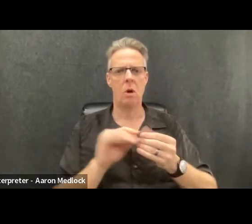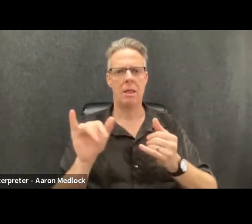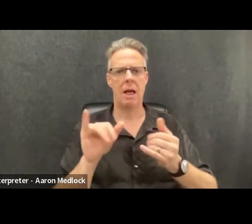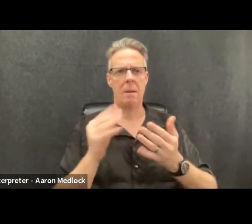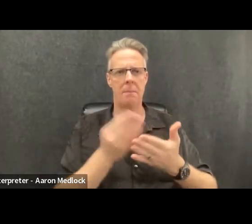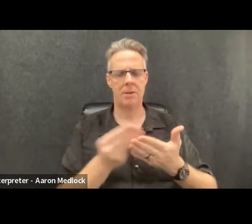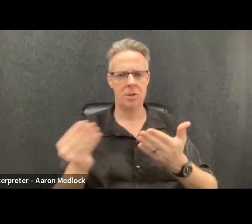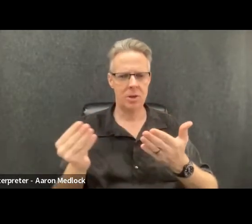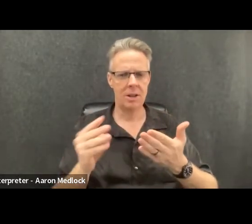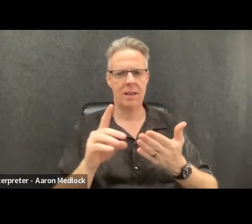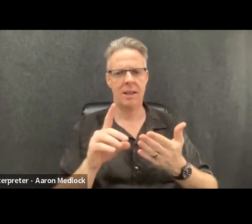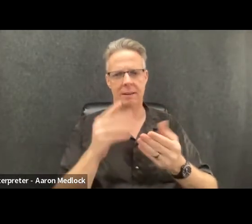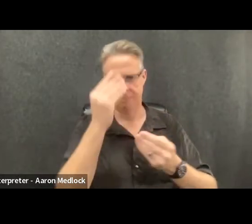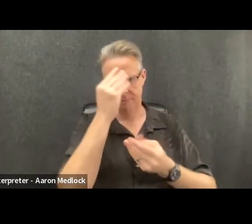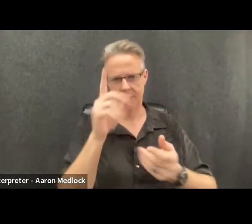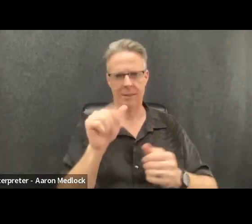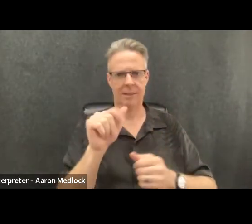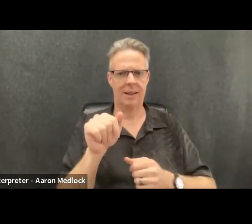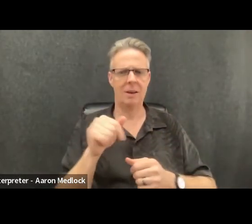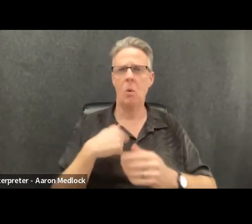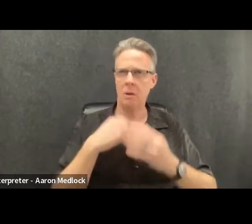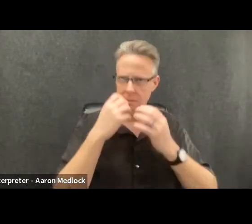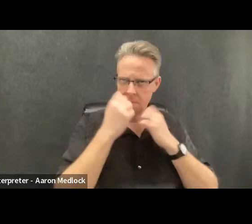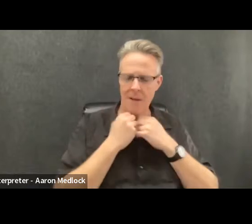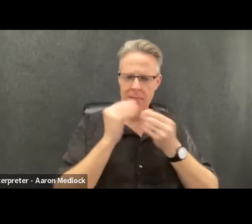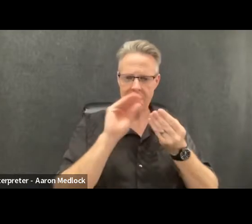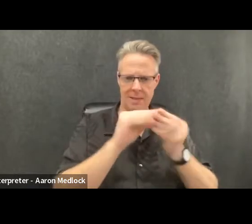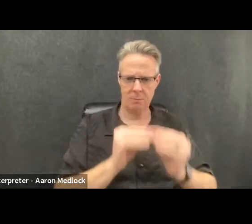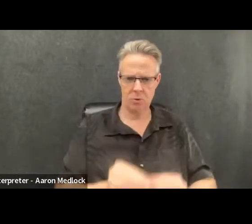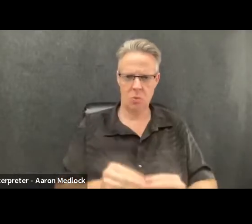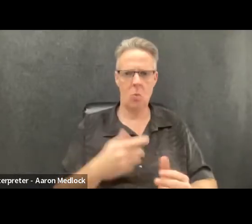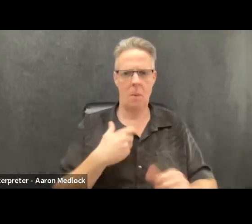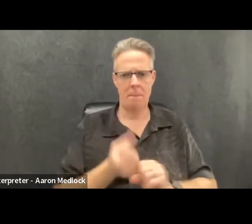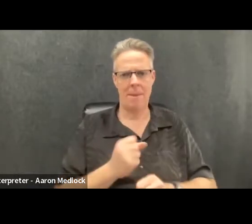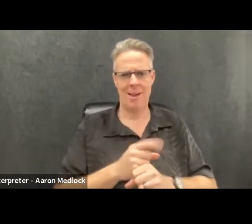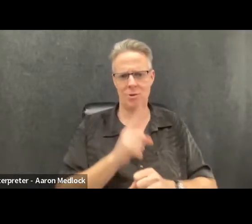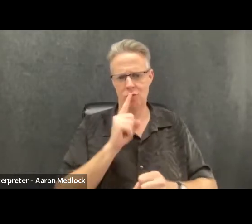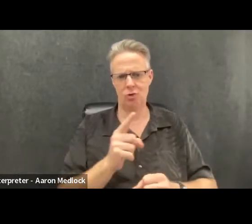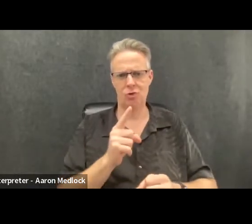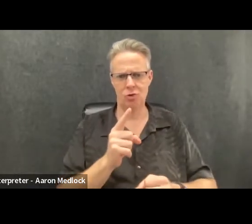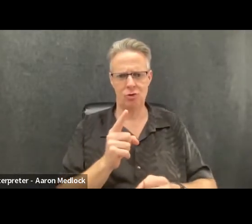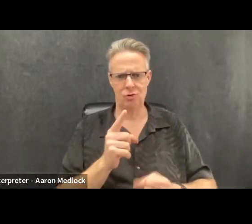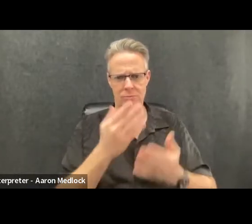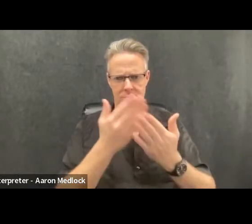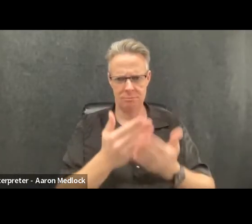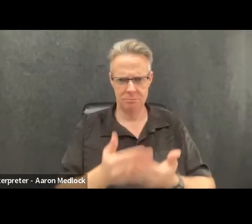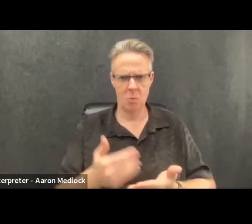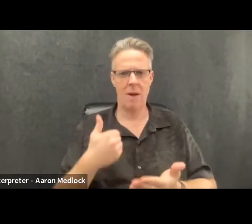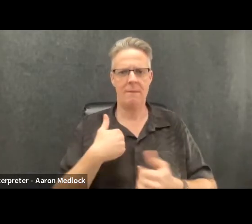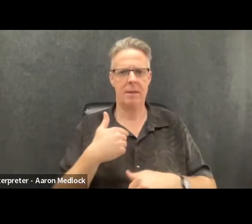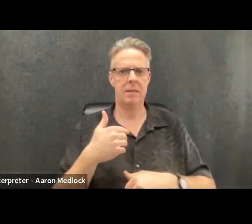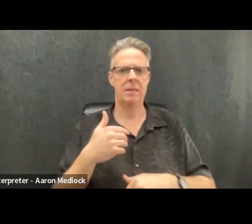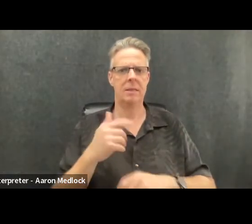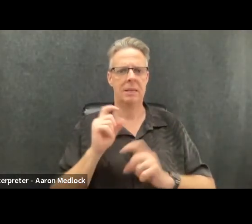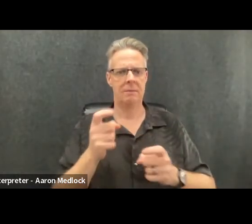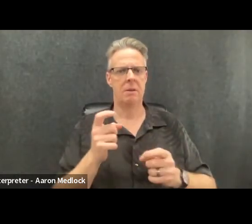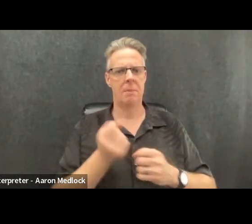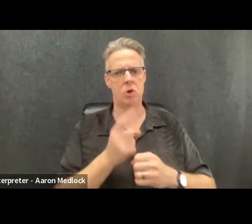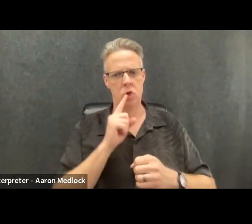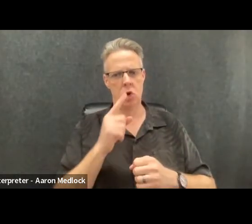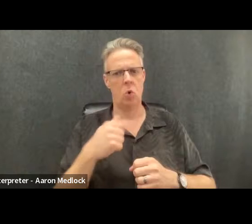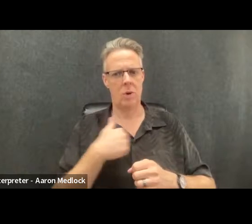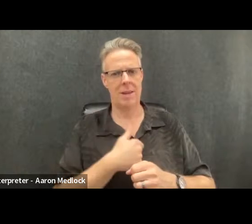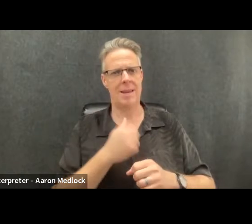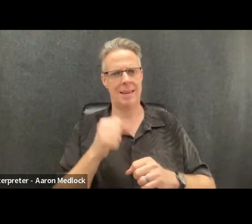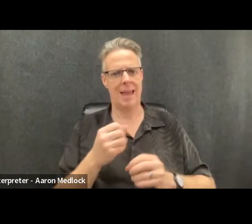materials and the data. We do value data. We want to make sure that we have the time and space with you to